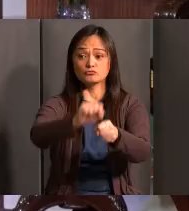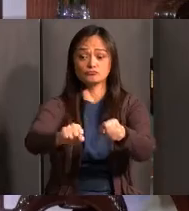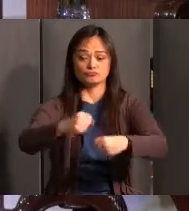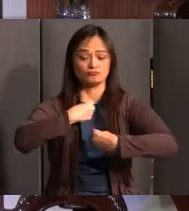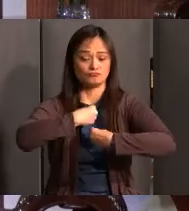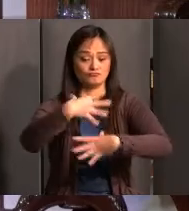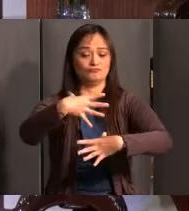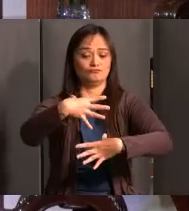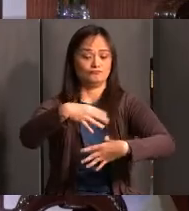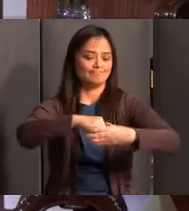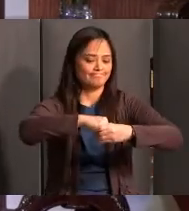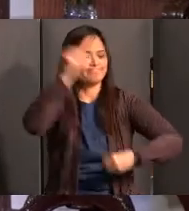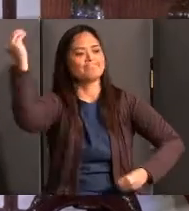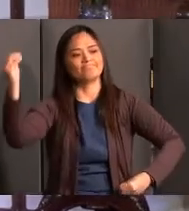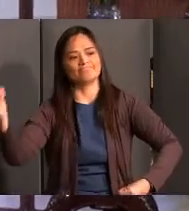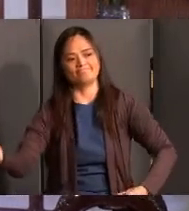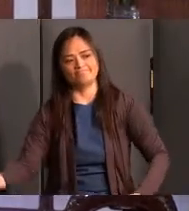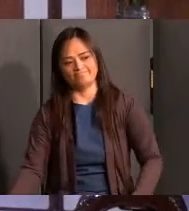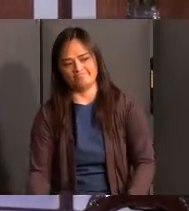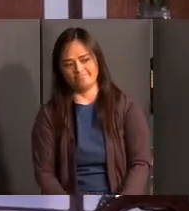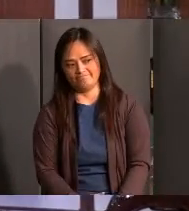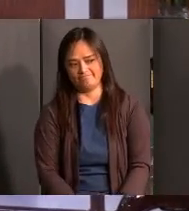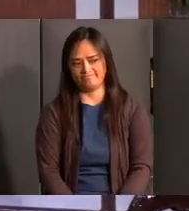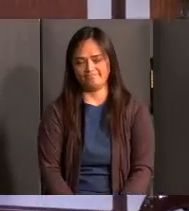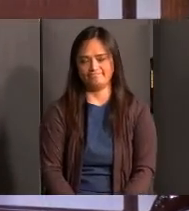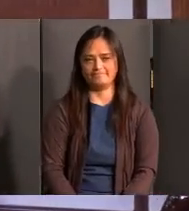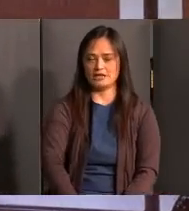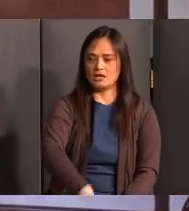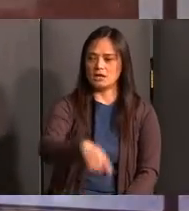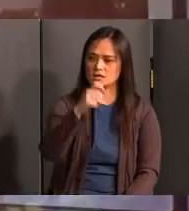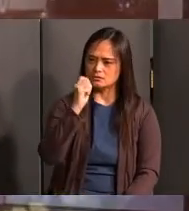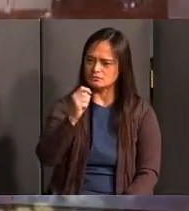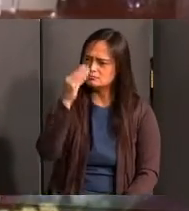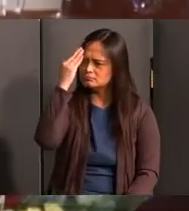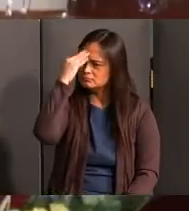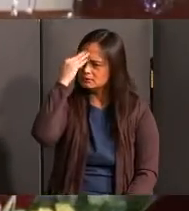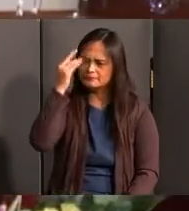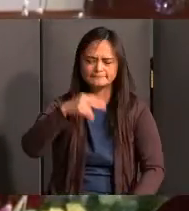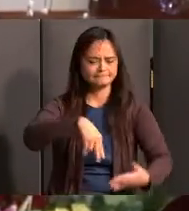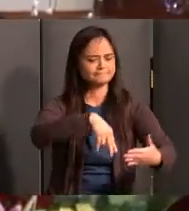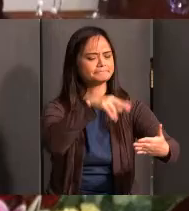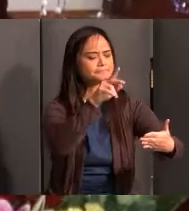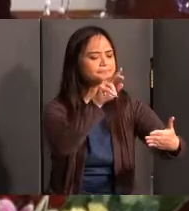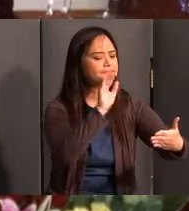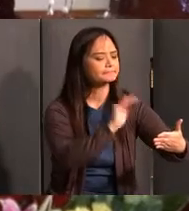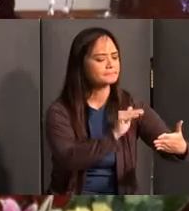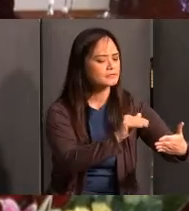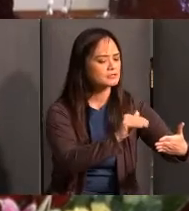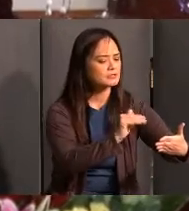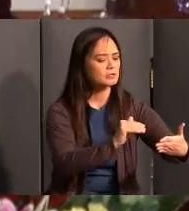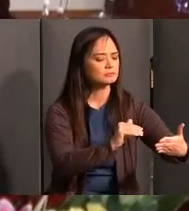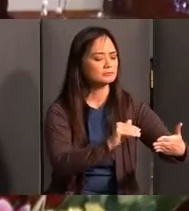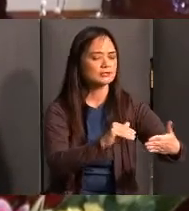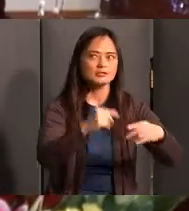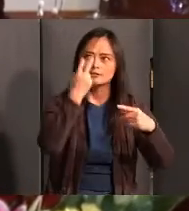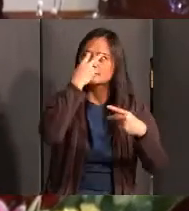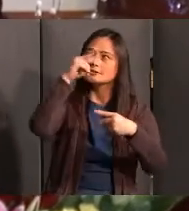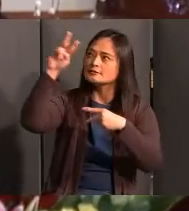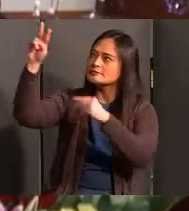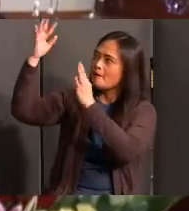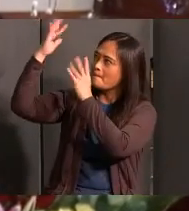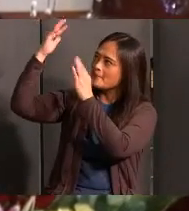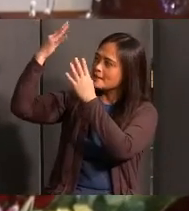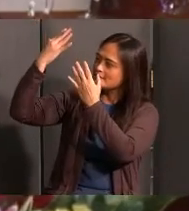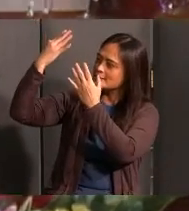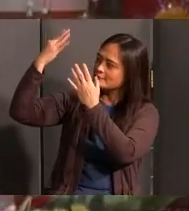Okay, balikan natin. So, we need to be able to look into what we can refer to as a blessed hope for